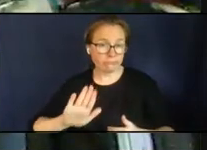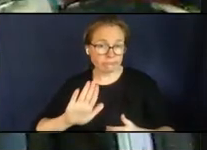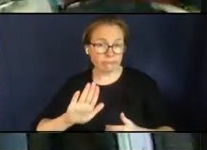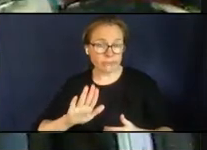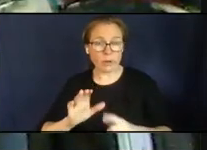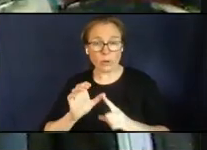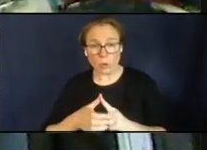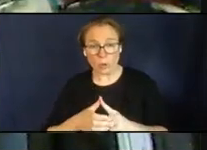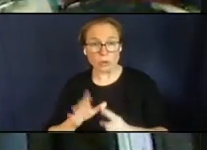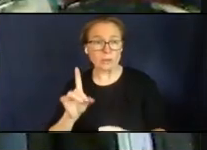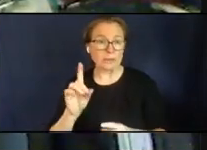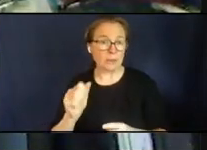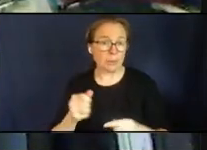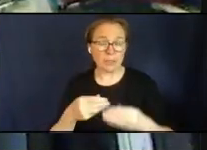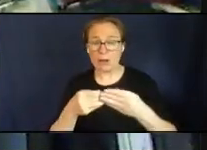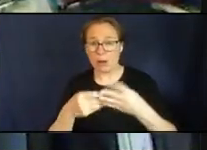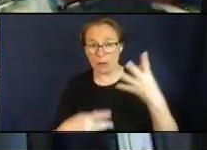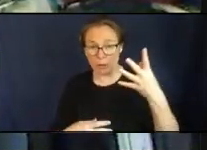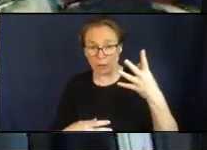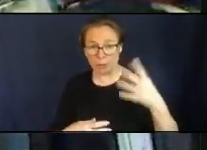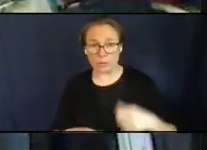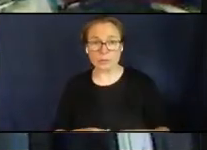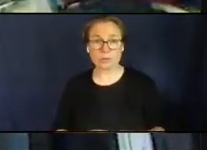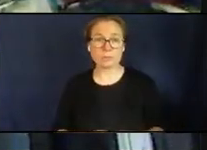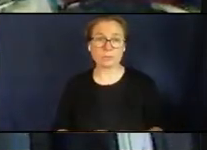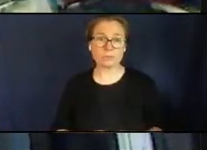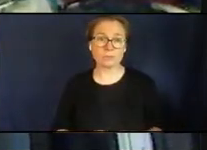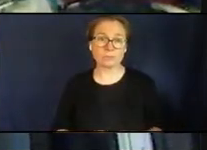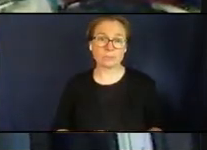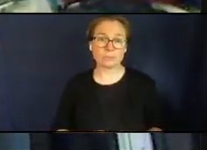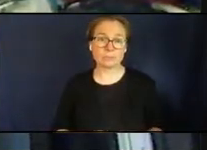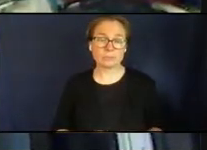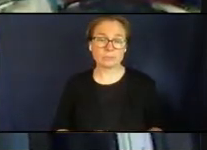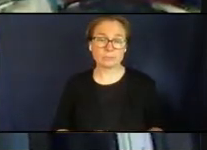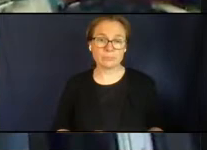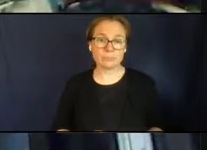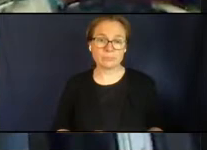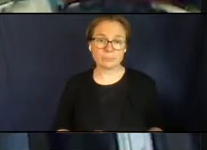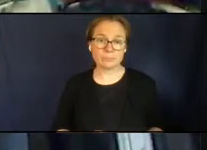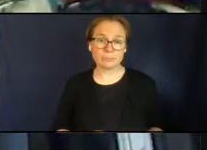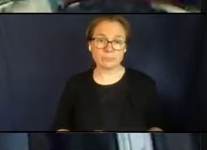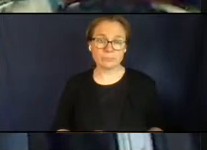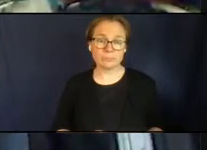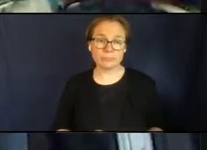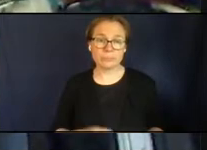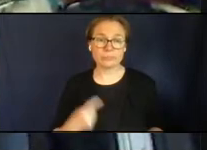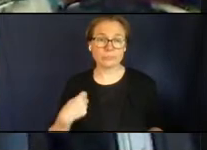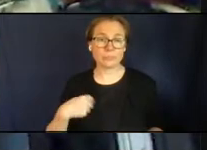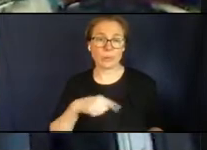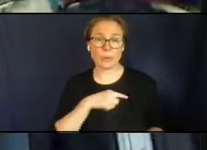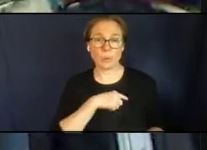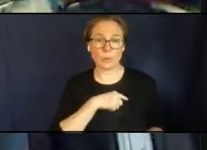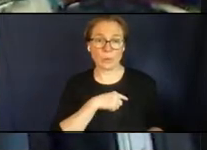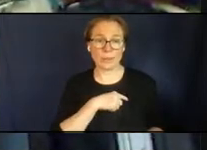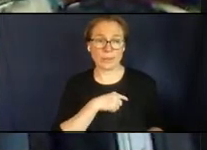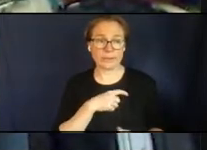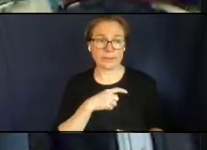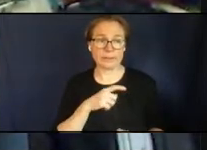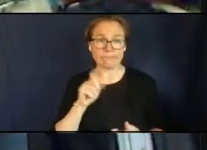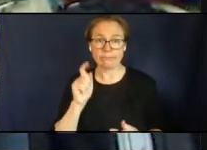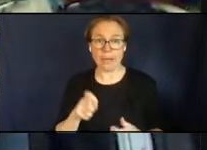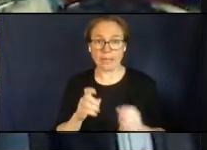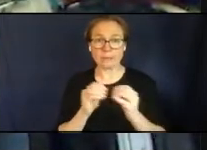that what we will take from an institutional standpoint is really the operationalization of a community